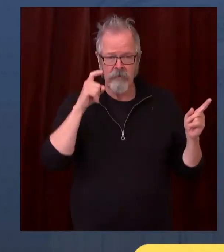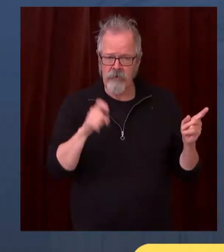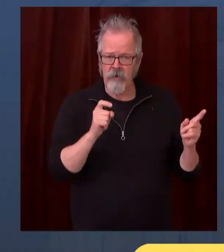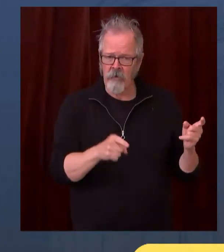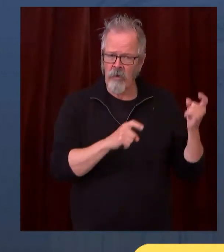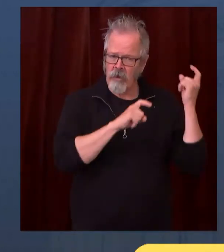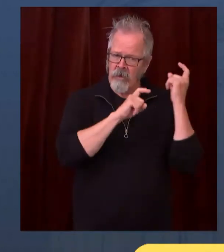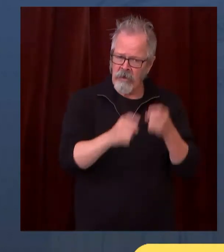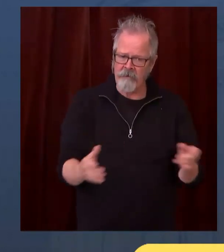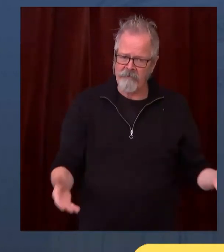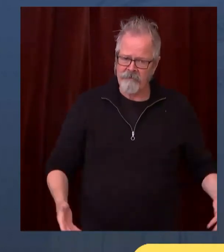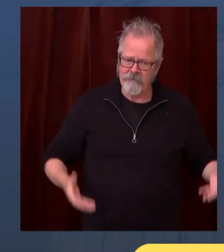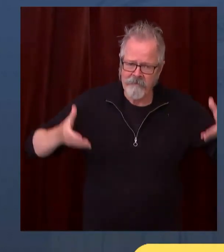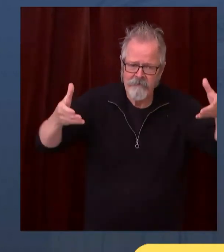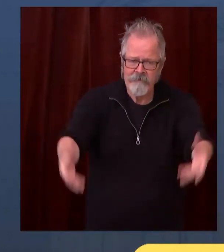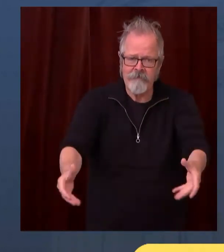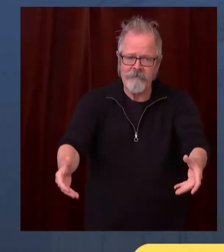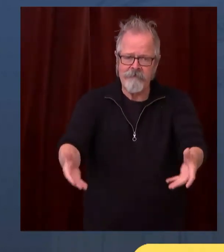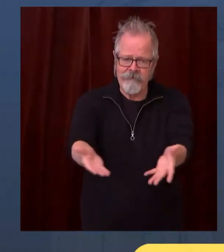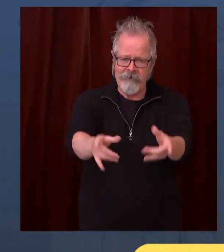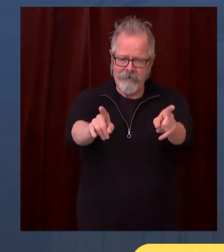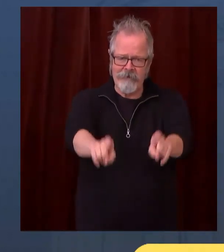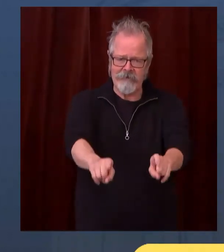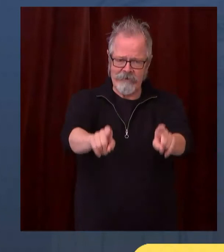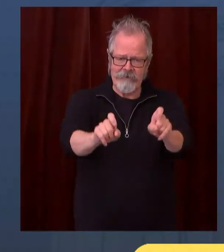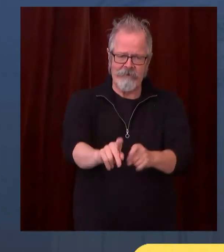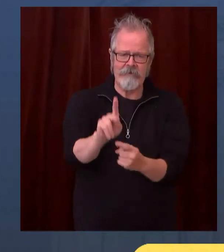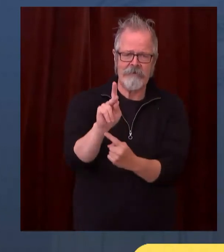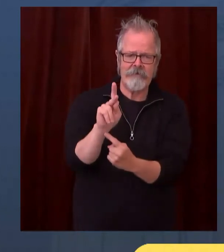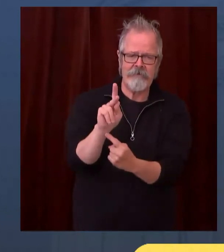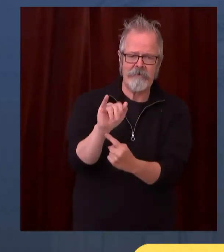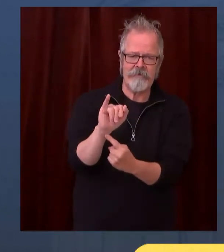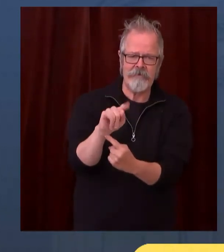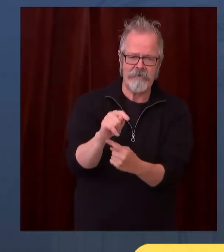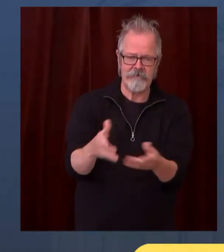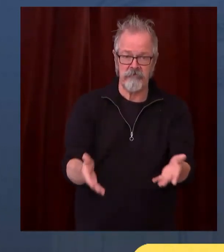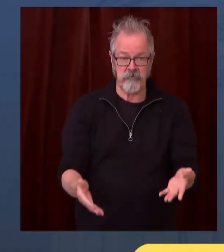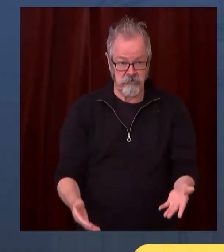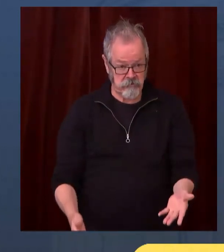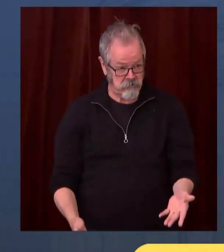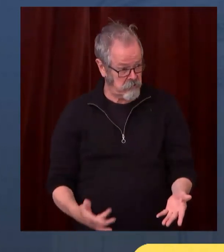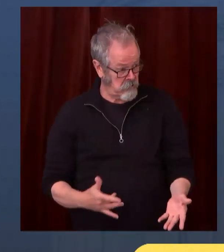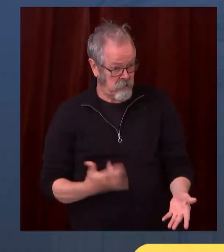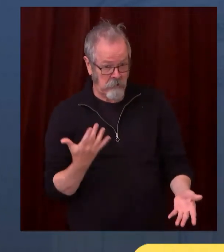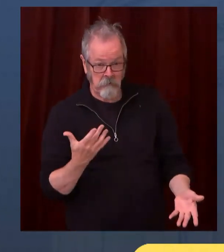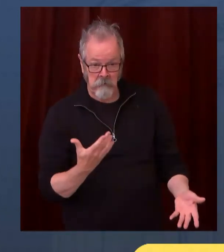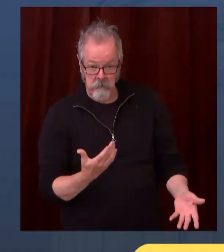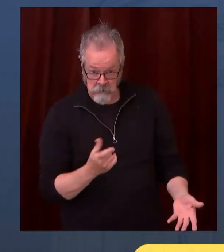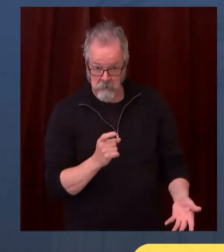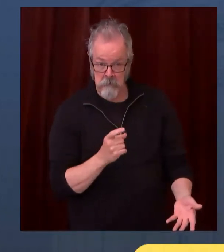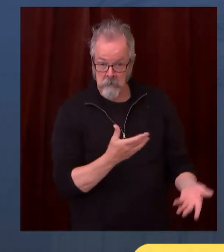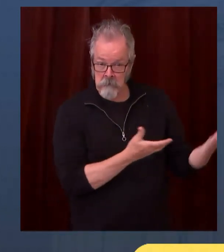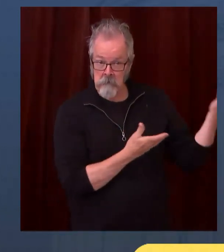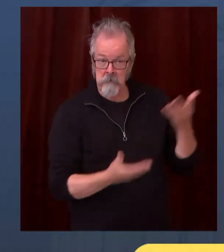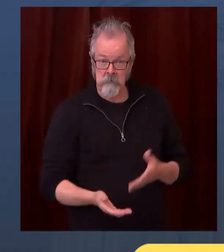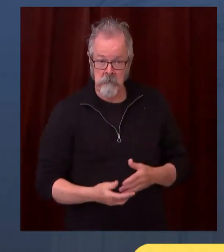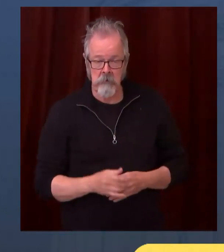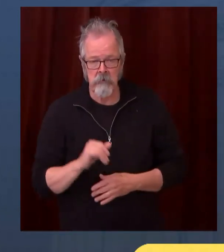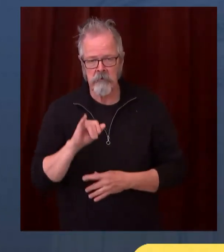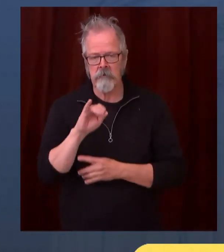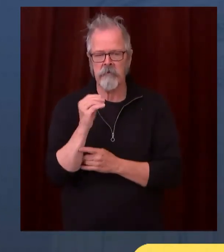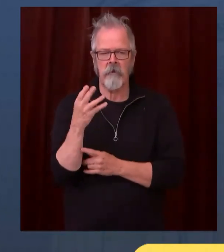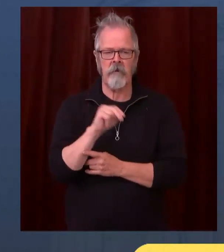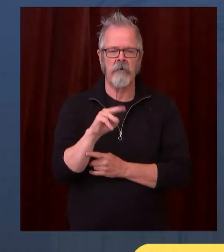So what I can say is, and Cheryl can also add in, the federal government has started sending some of